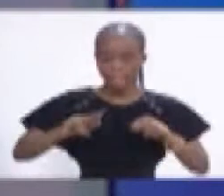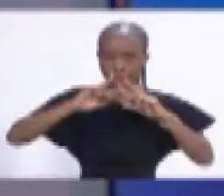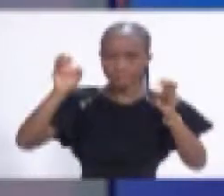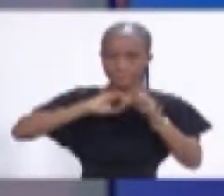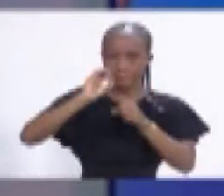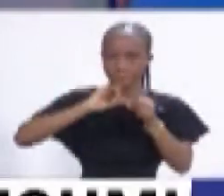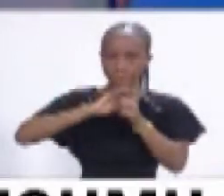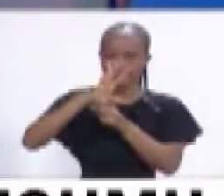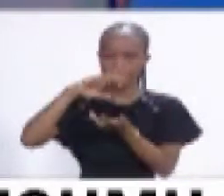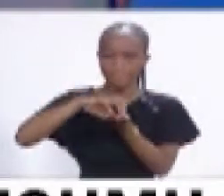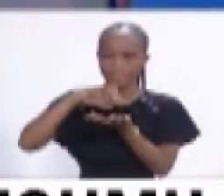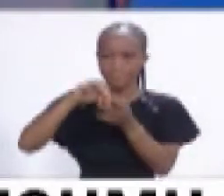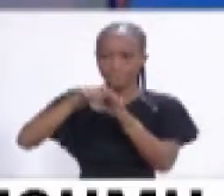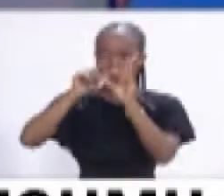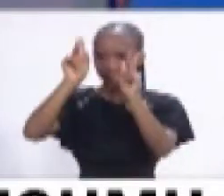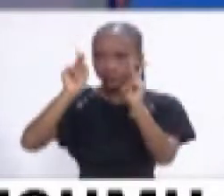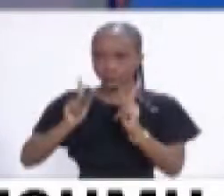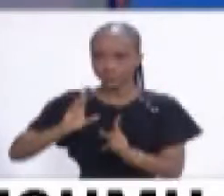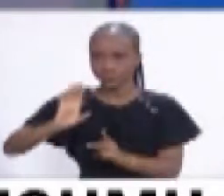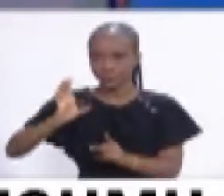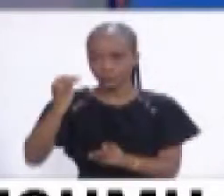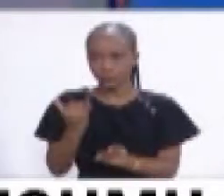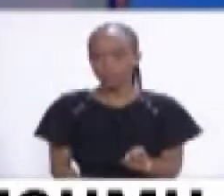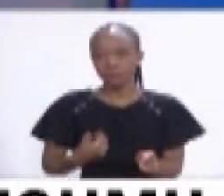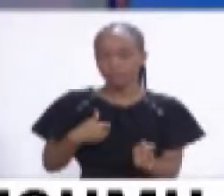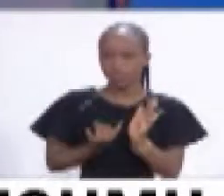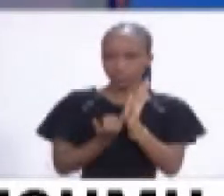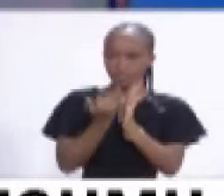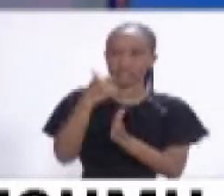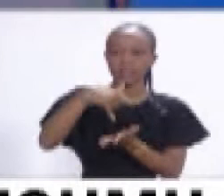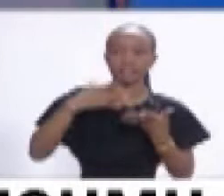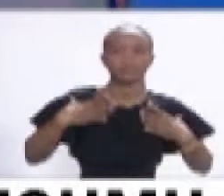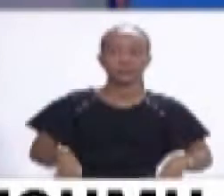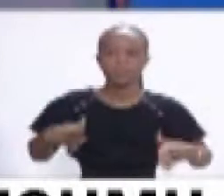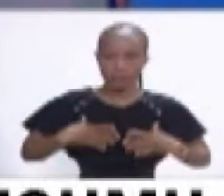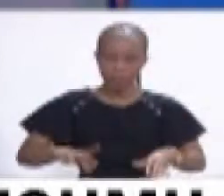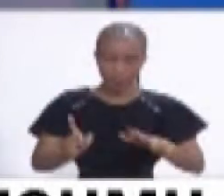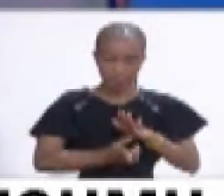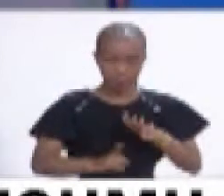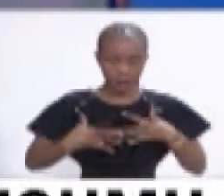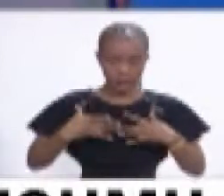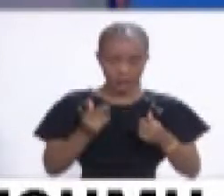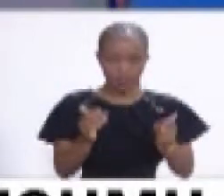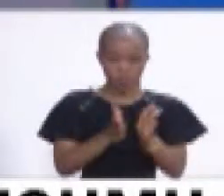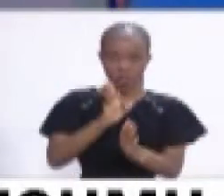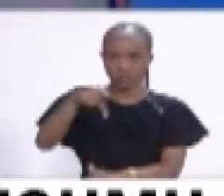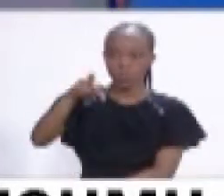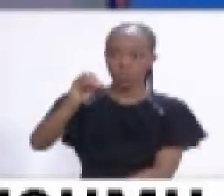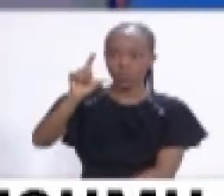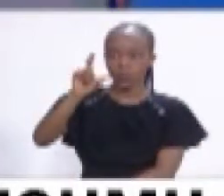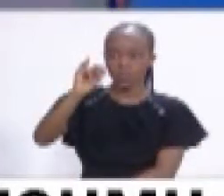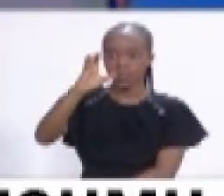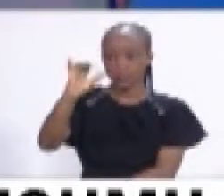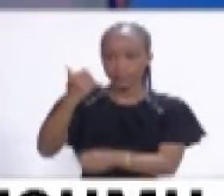COVID-19 situation in Kisumu County is raising eyebrows among stakeholders in the Ministry of Health and policymakers in the